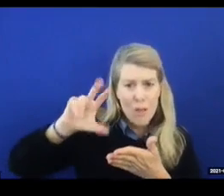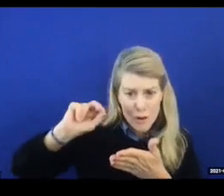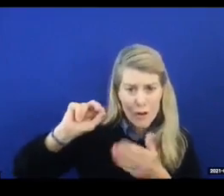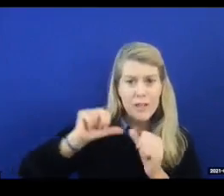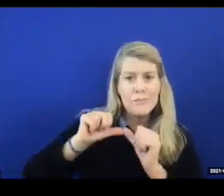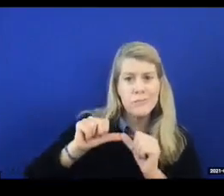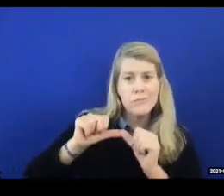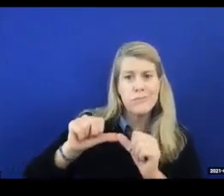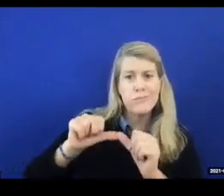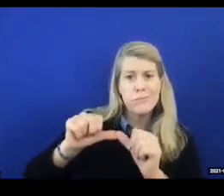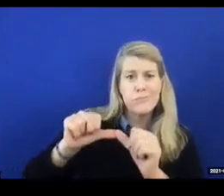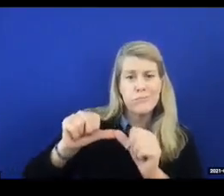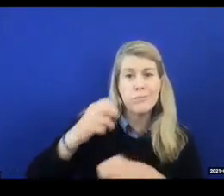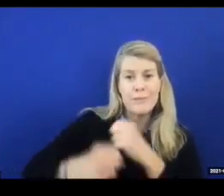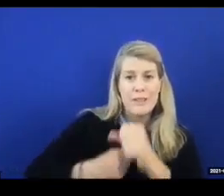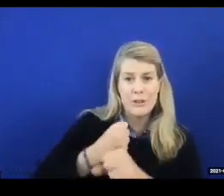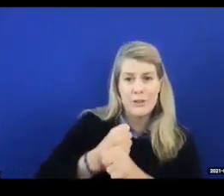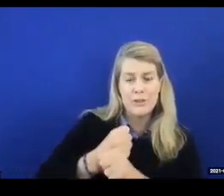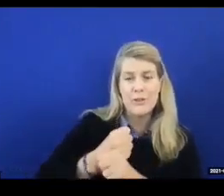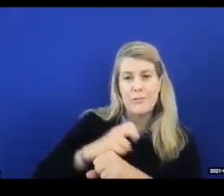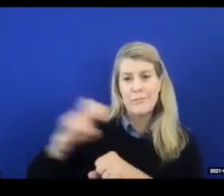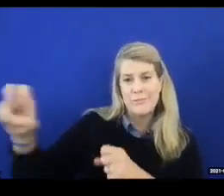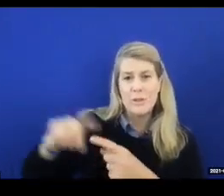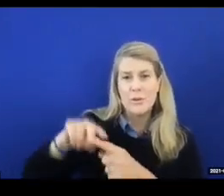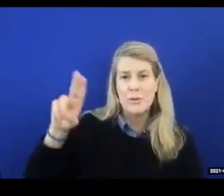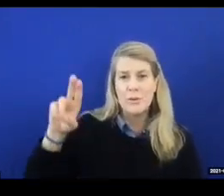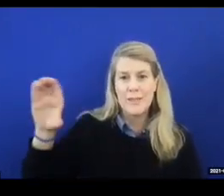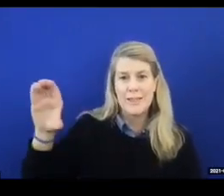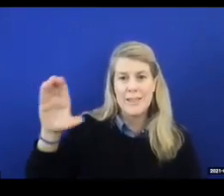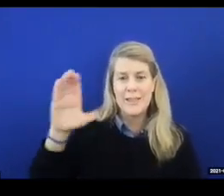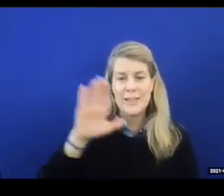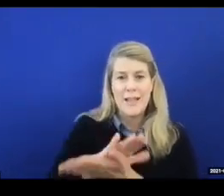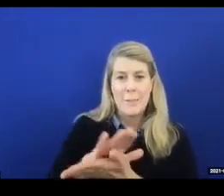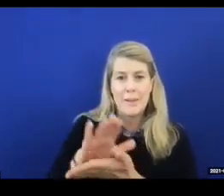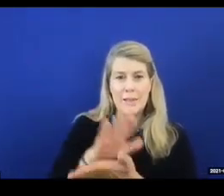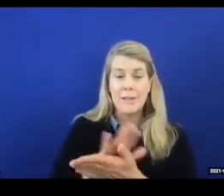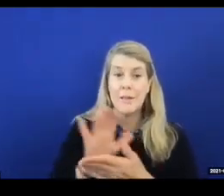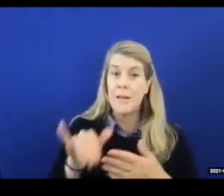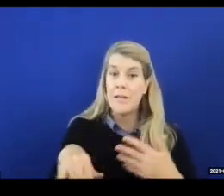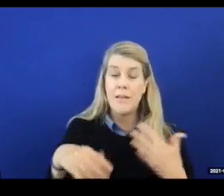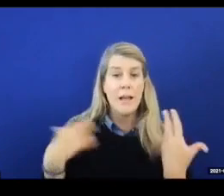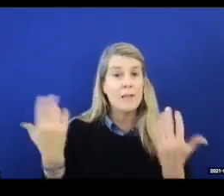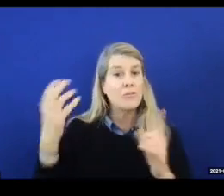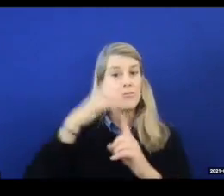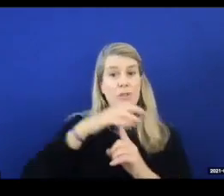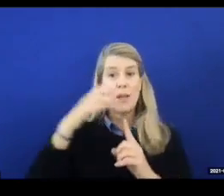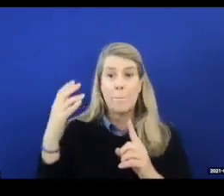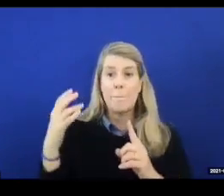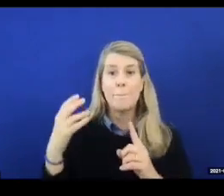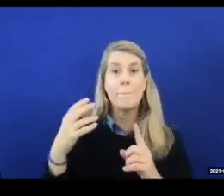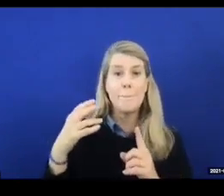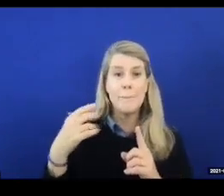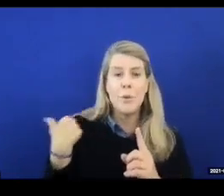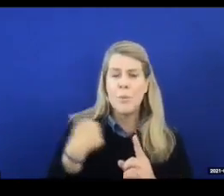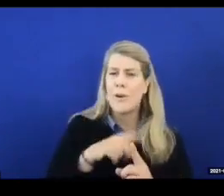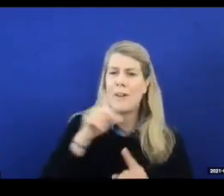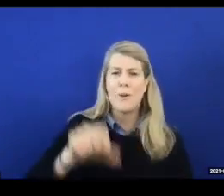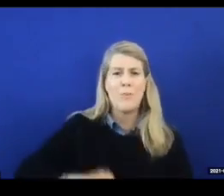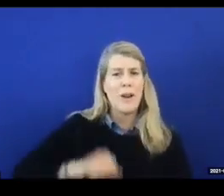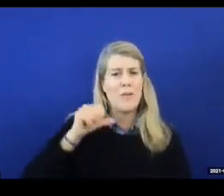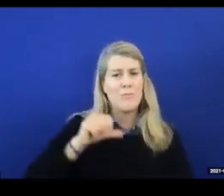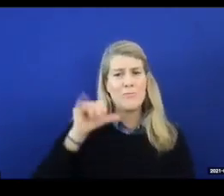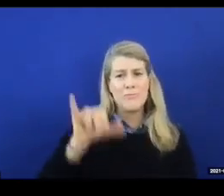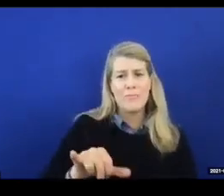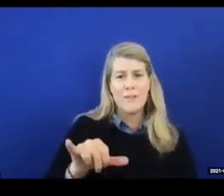consecutive years to UC campuses. This is a record of which we are exceedingly proud.